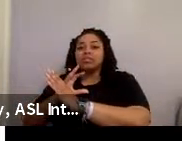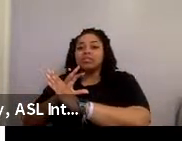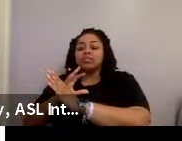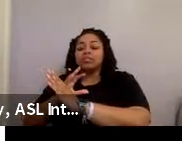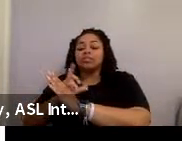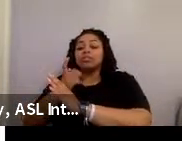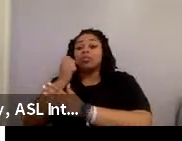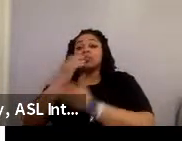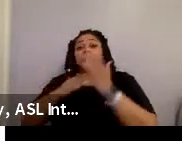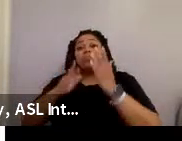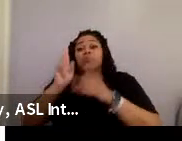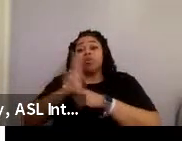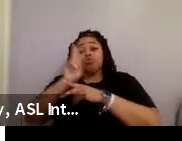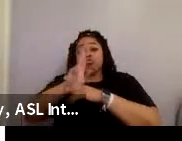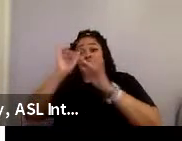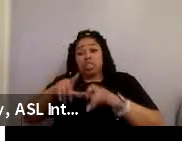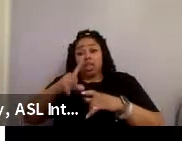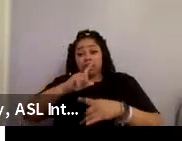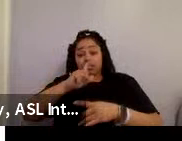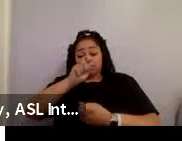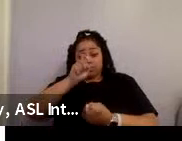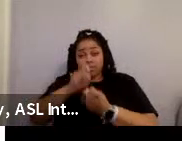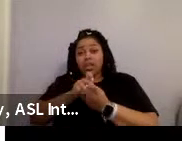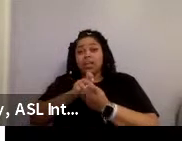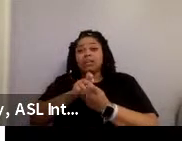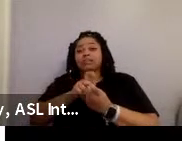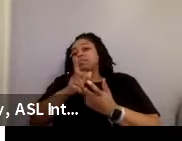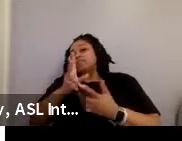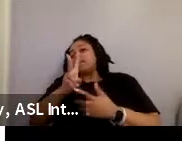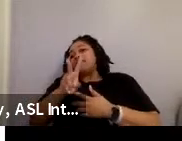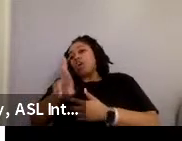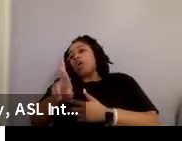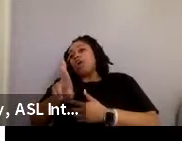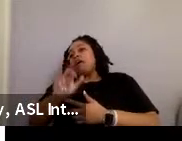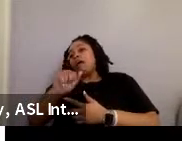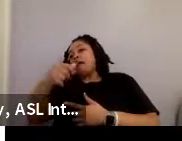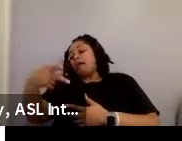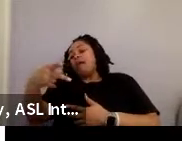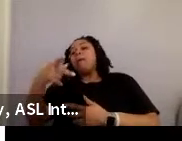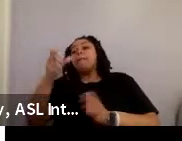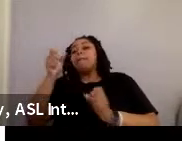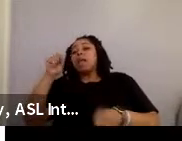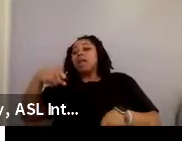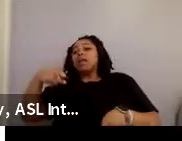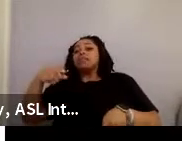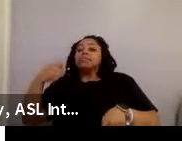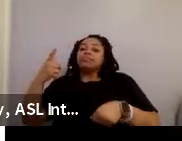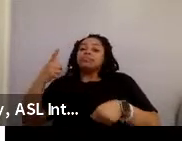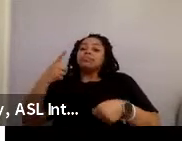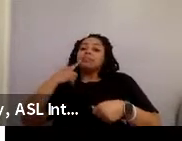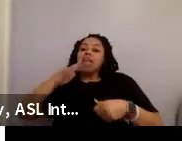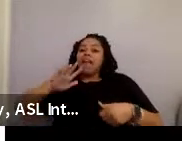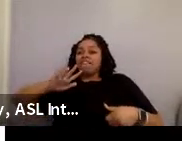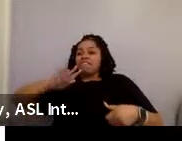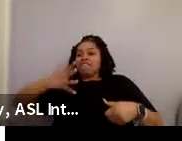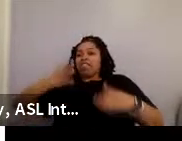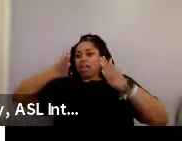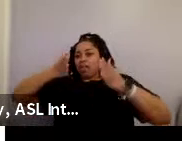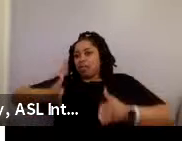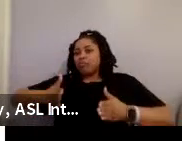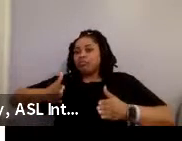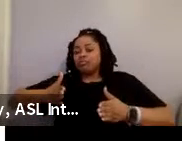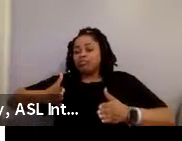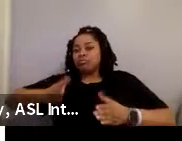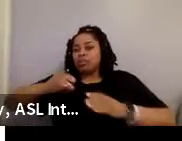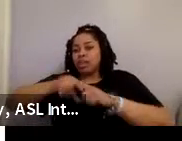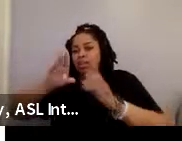someone using this particular VR app could be a 5th person